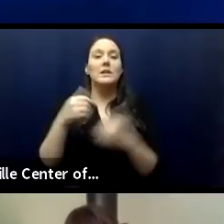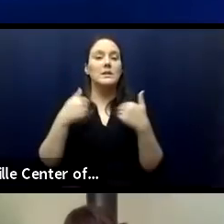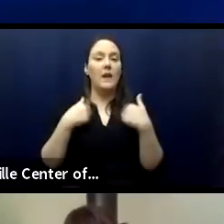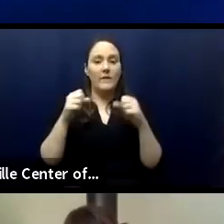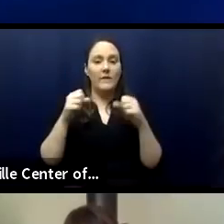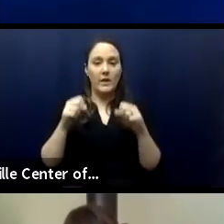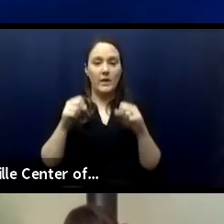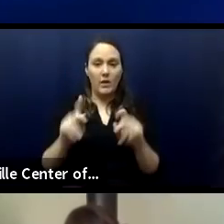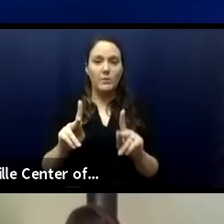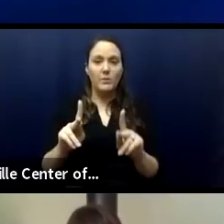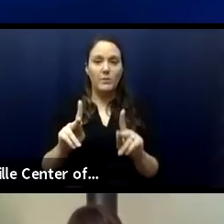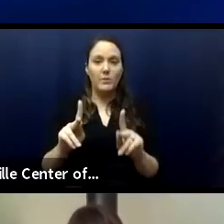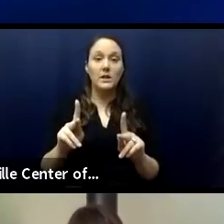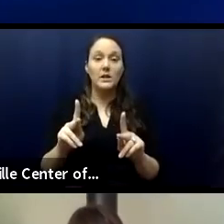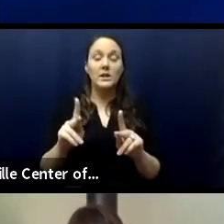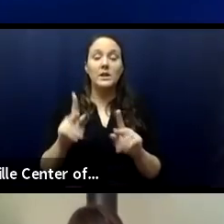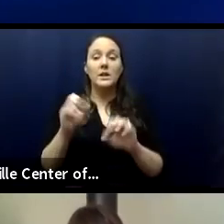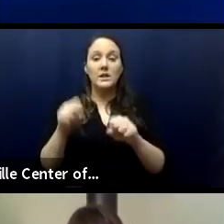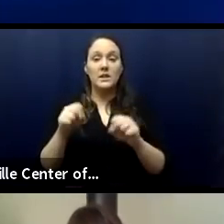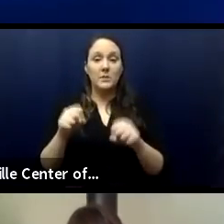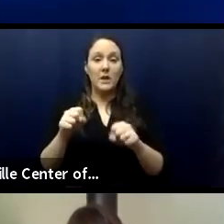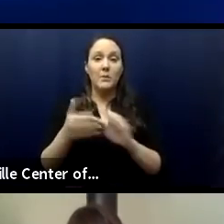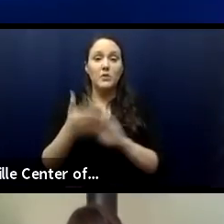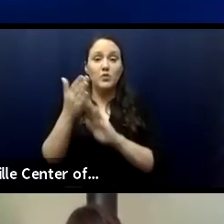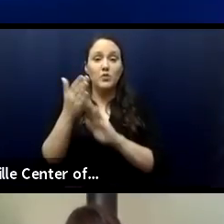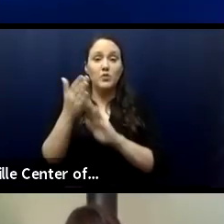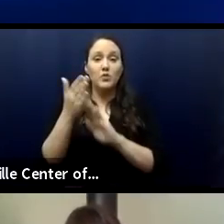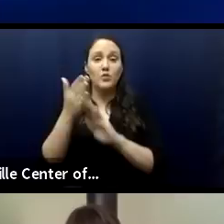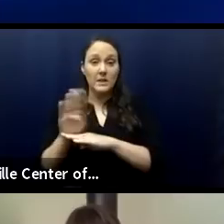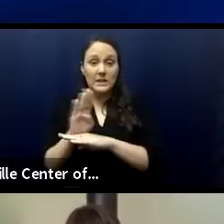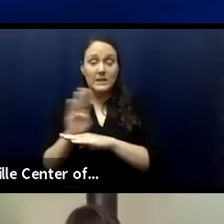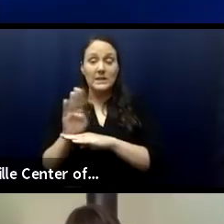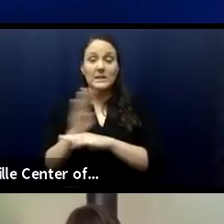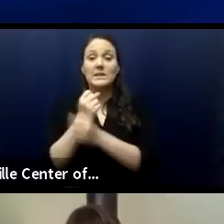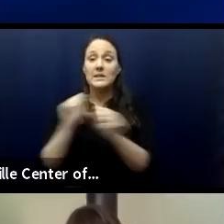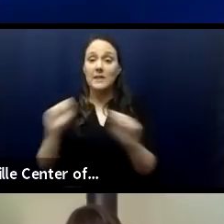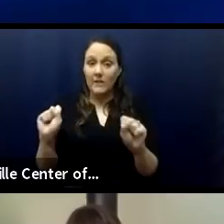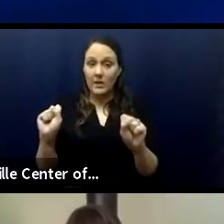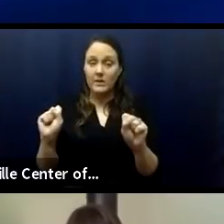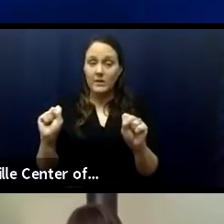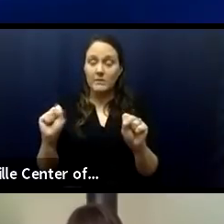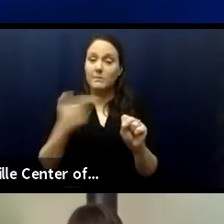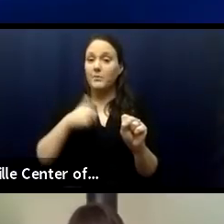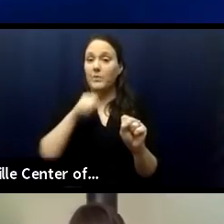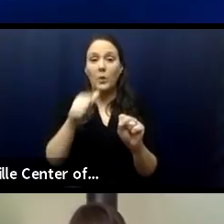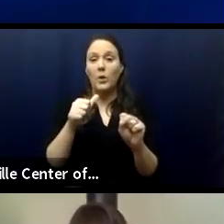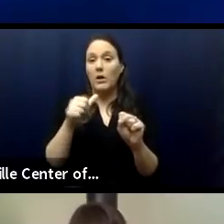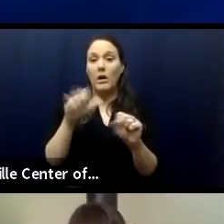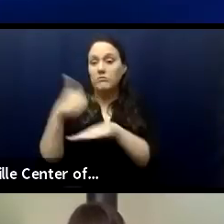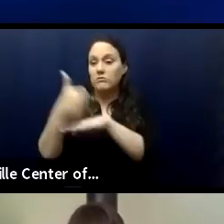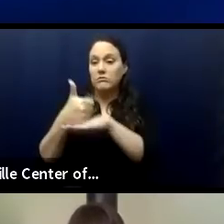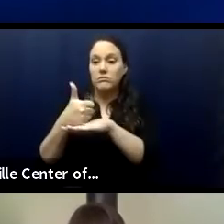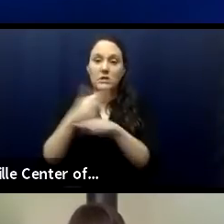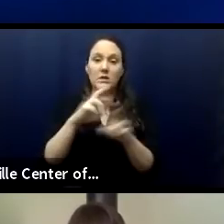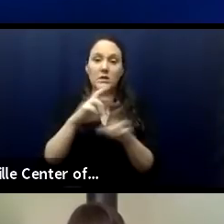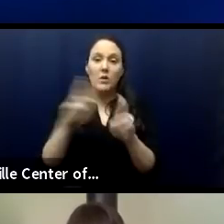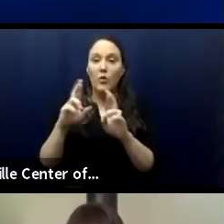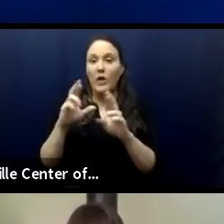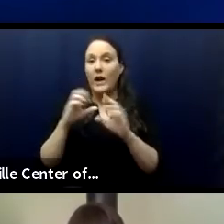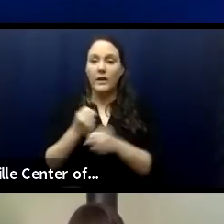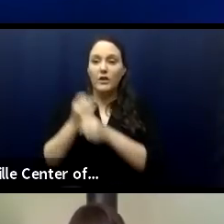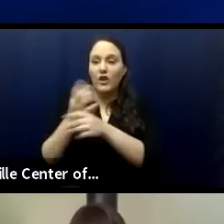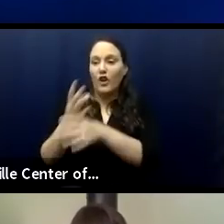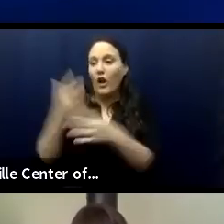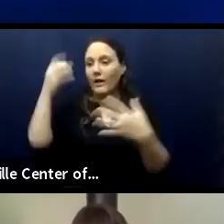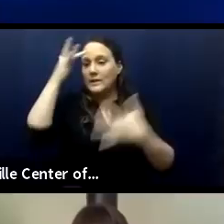opportunity to be able to run our businesses and run our businesses safely. We're not out there to get our customers sick.